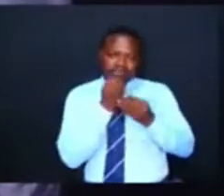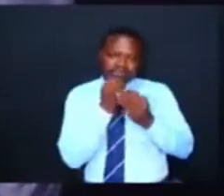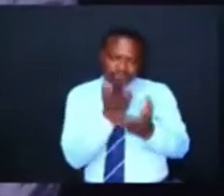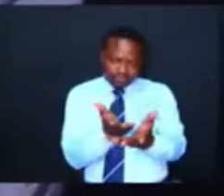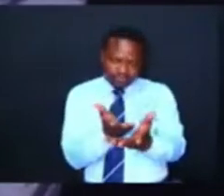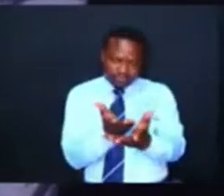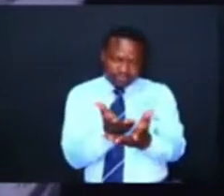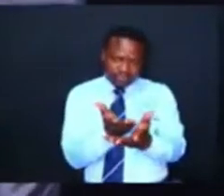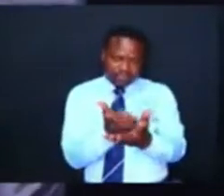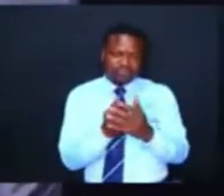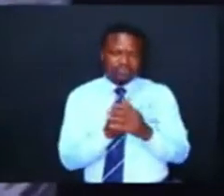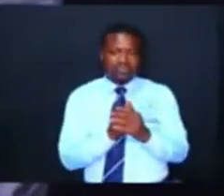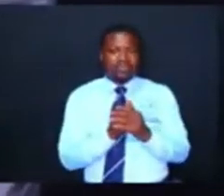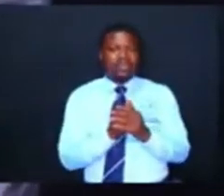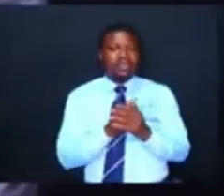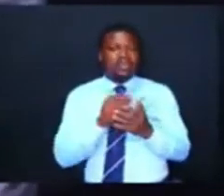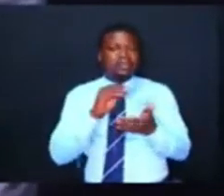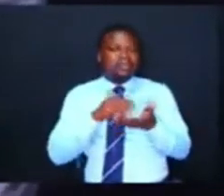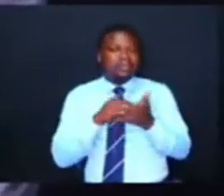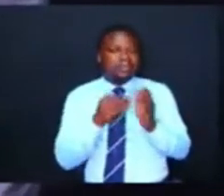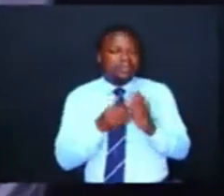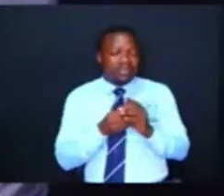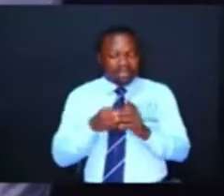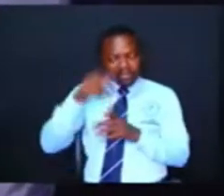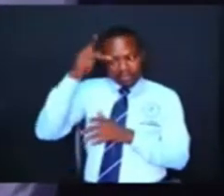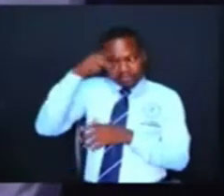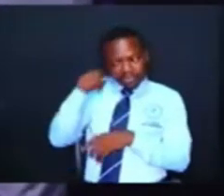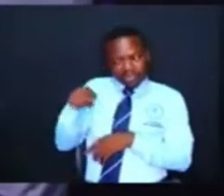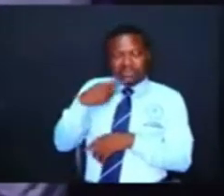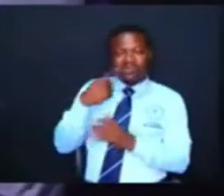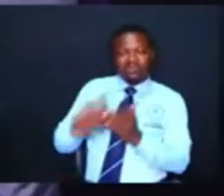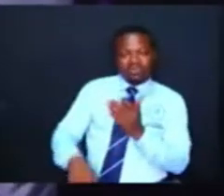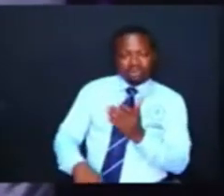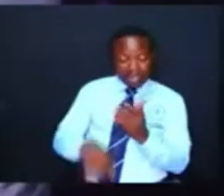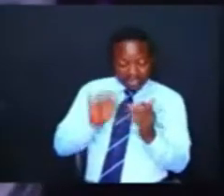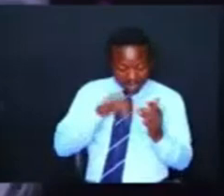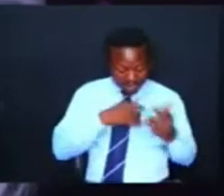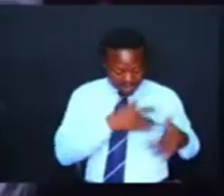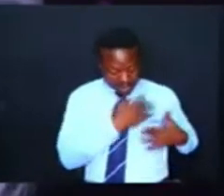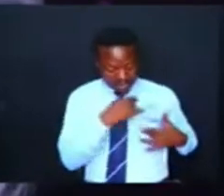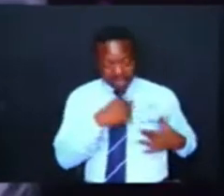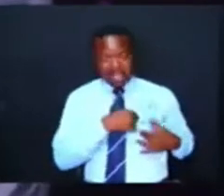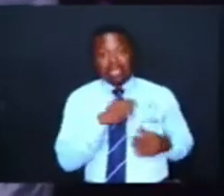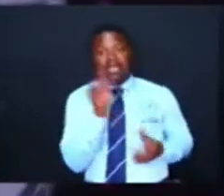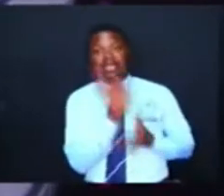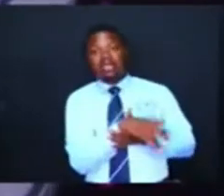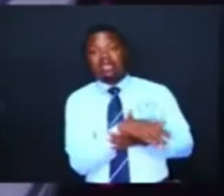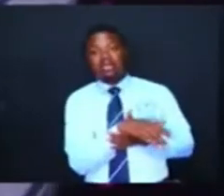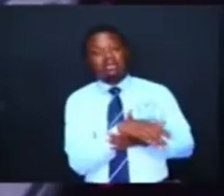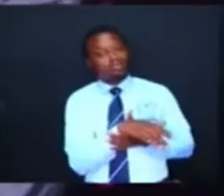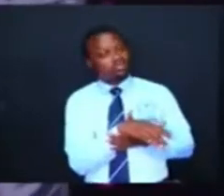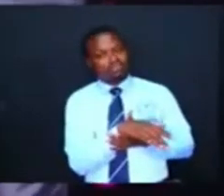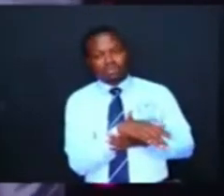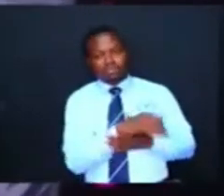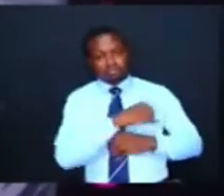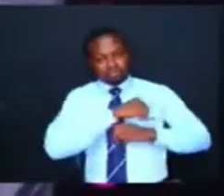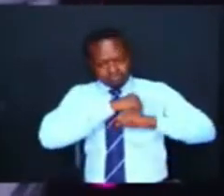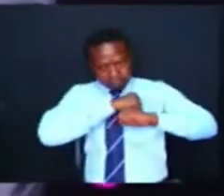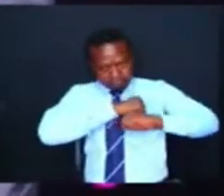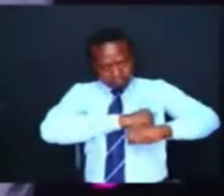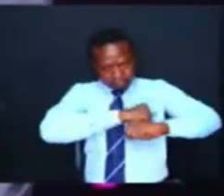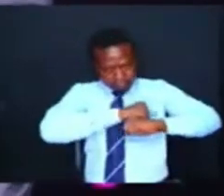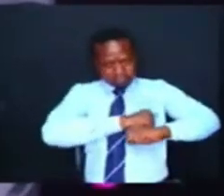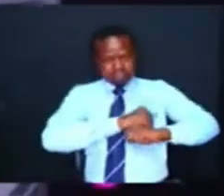the writer of Proverbs is saying that guard this heart. Protect